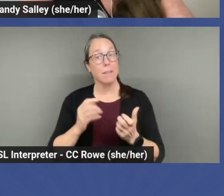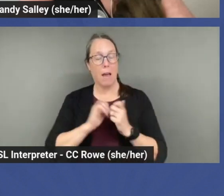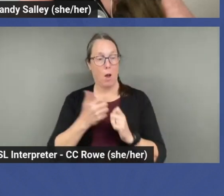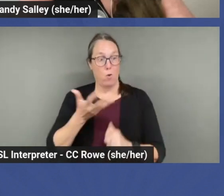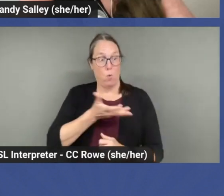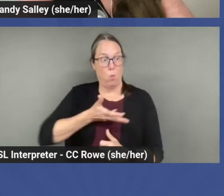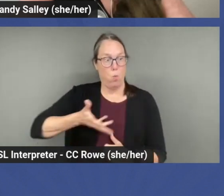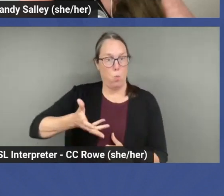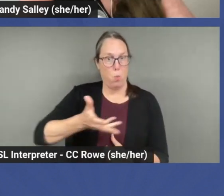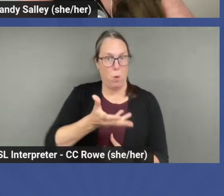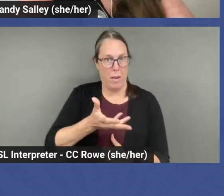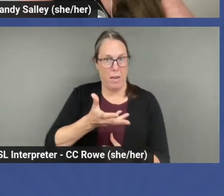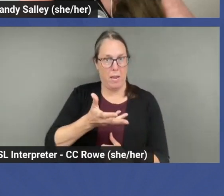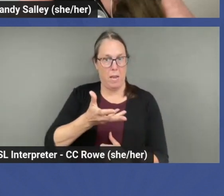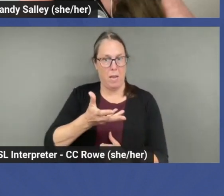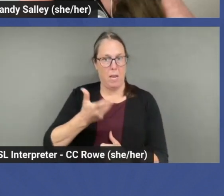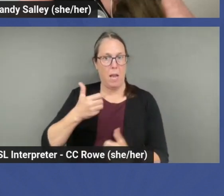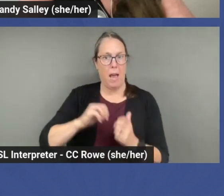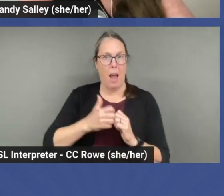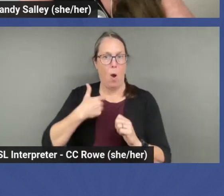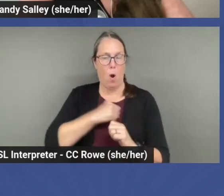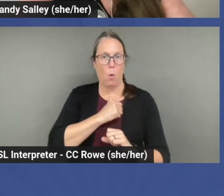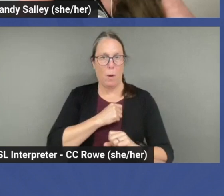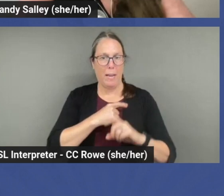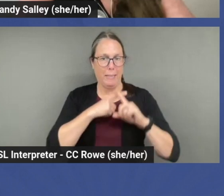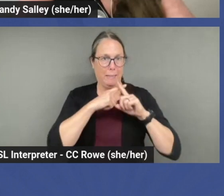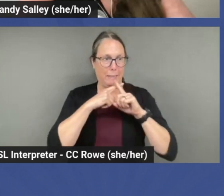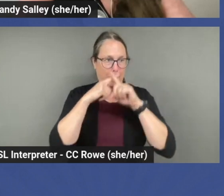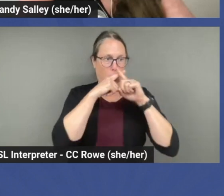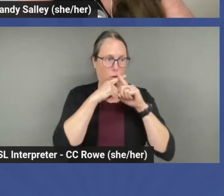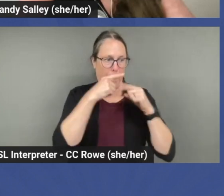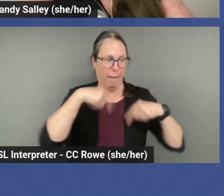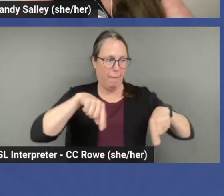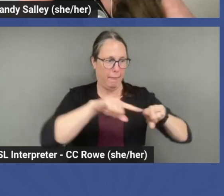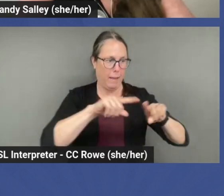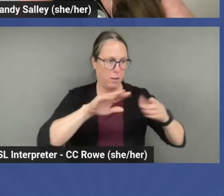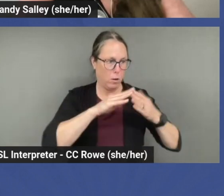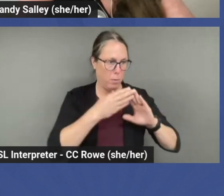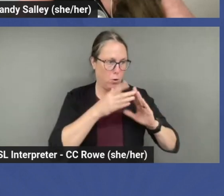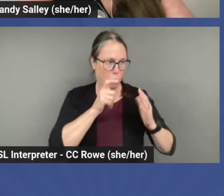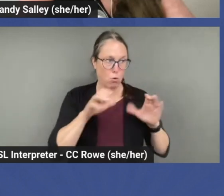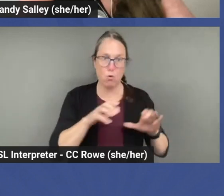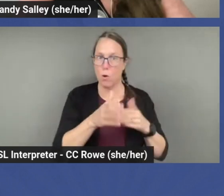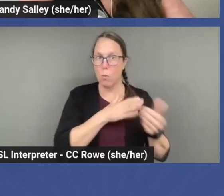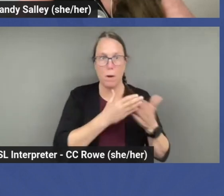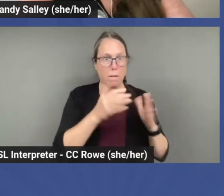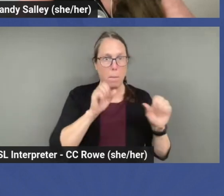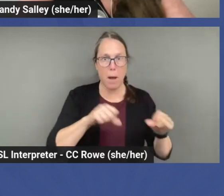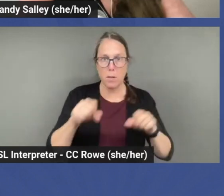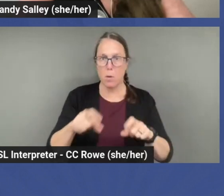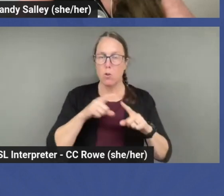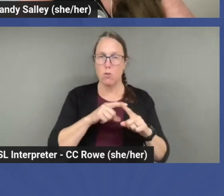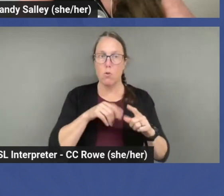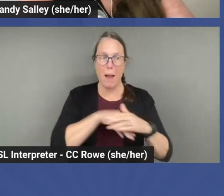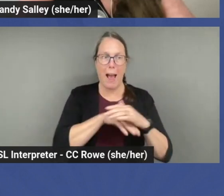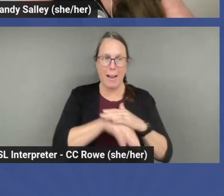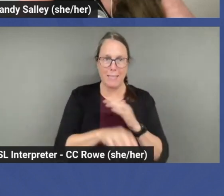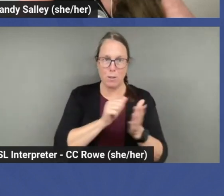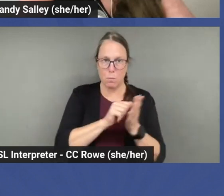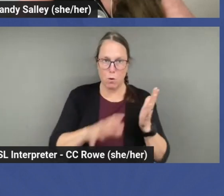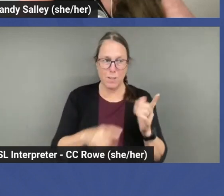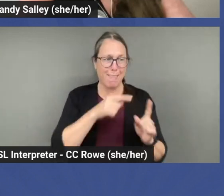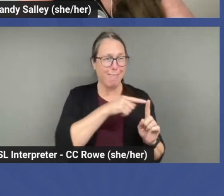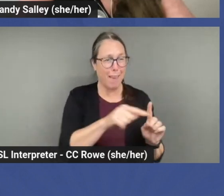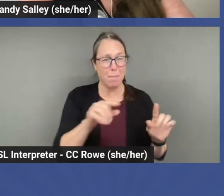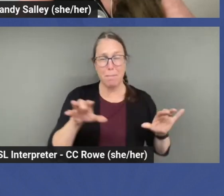abortion access, centering these communities that are doing what they can to access abortion, just as they have throughout the entire history of the